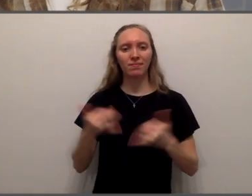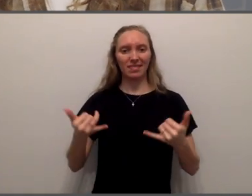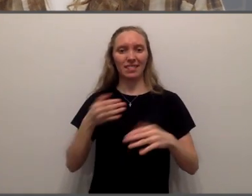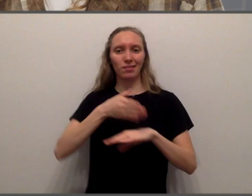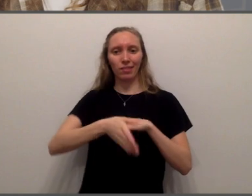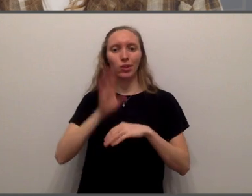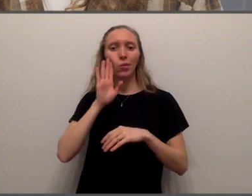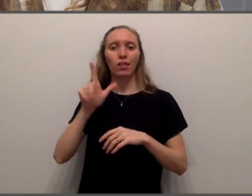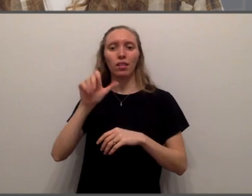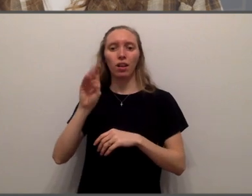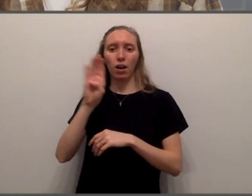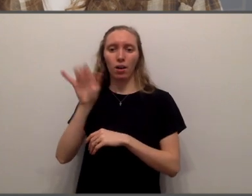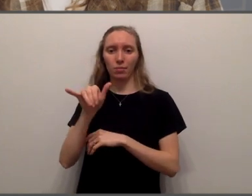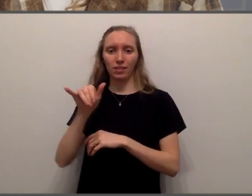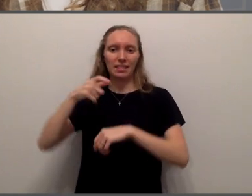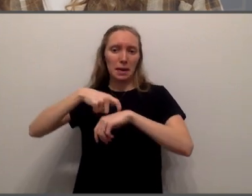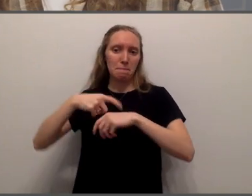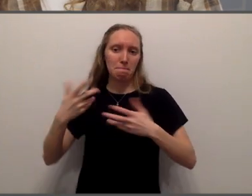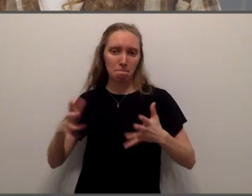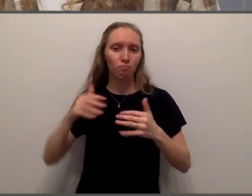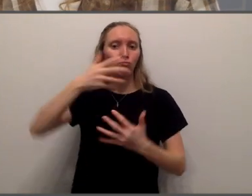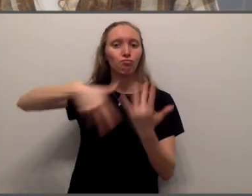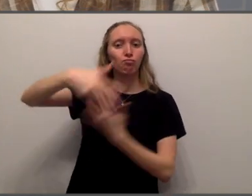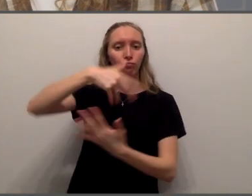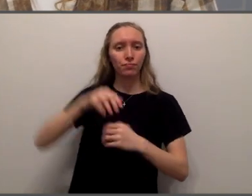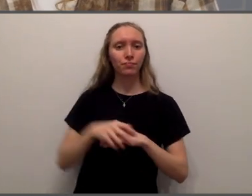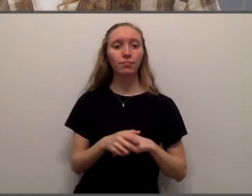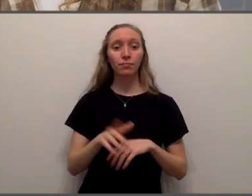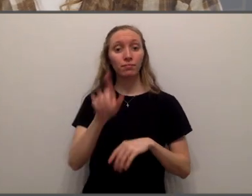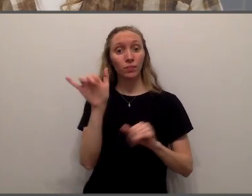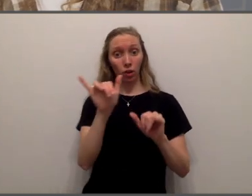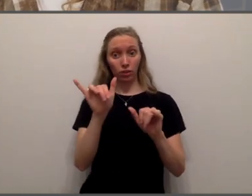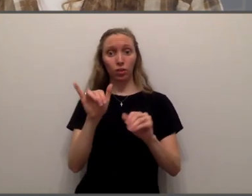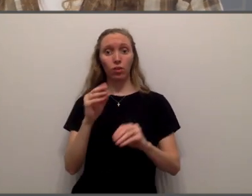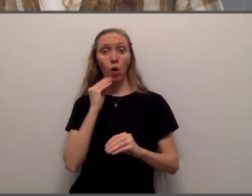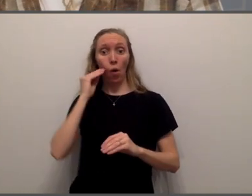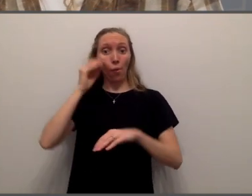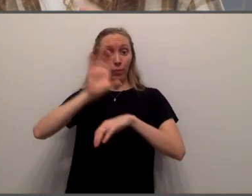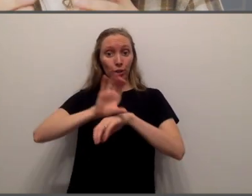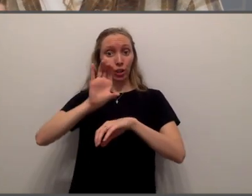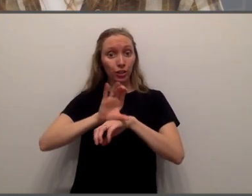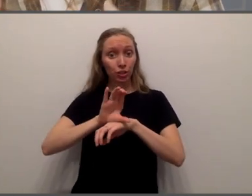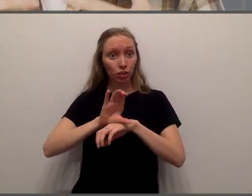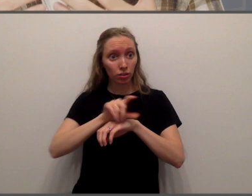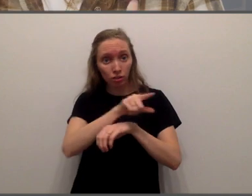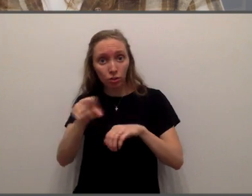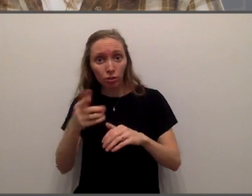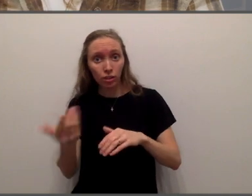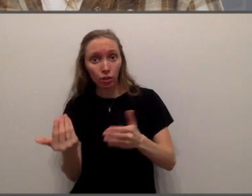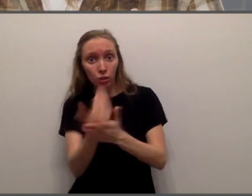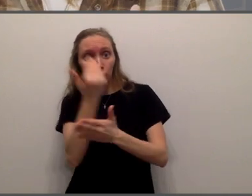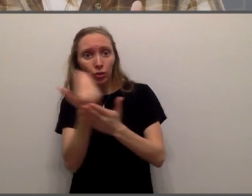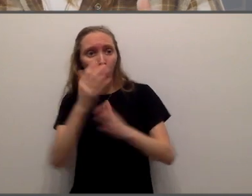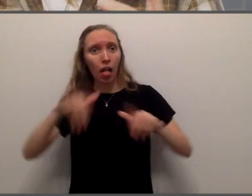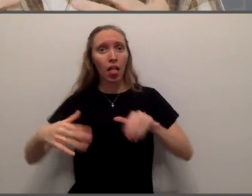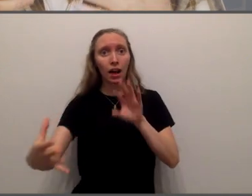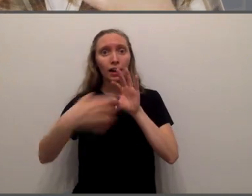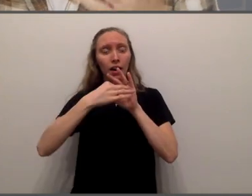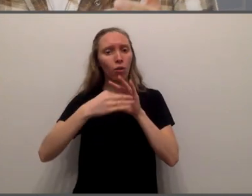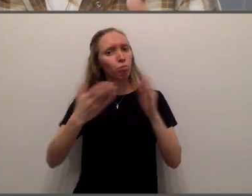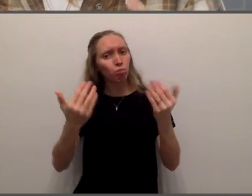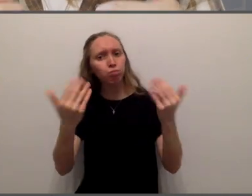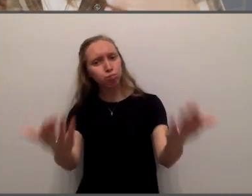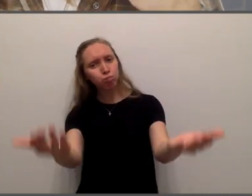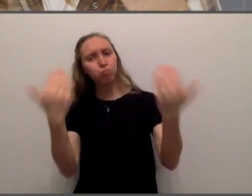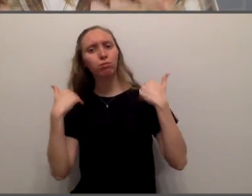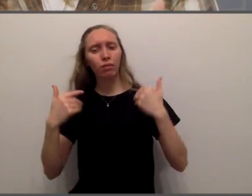And I know any home church would be happy to have new people join for this series. So if you want to engage fully and learn together, I think turning